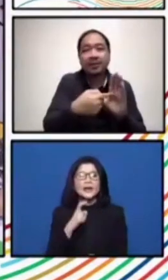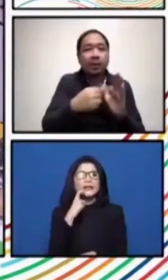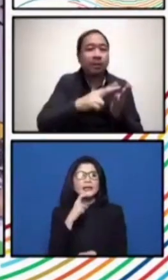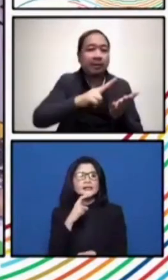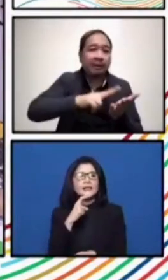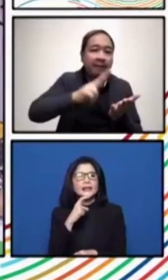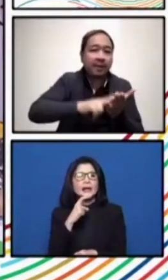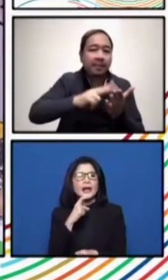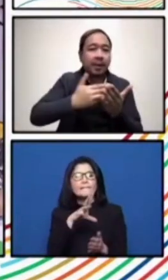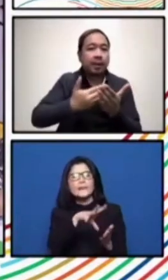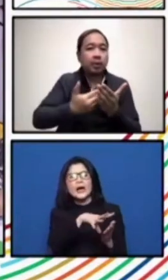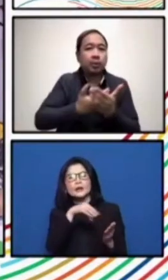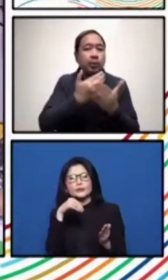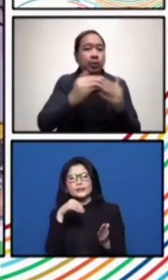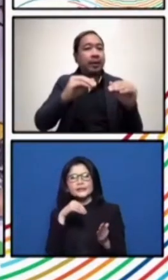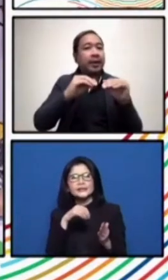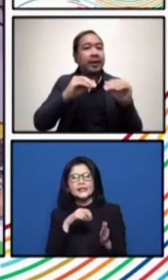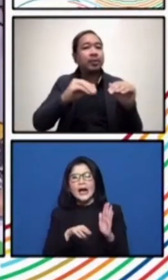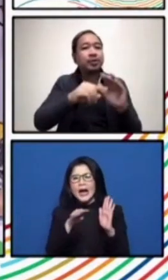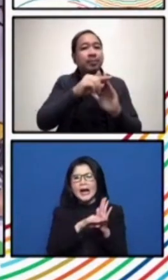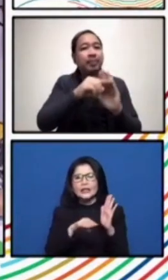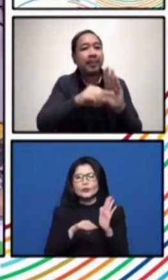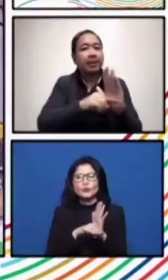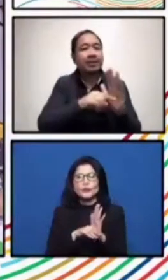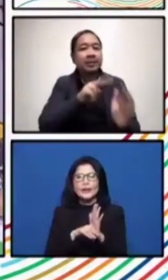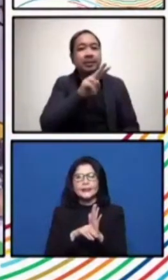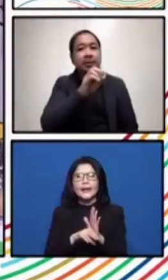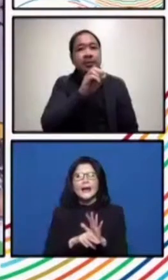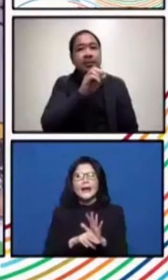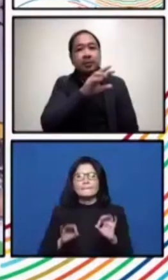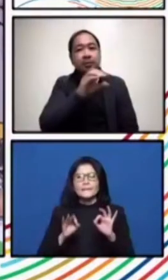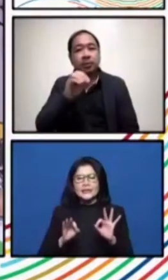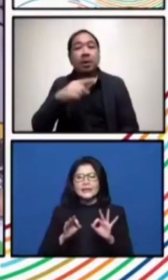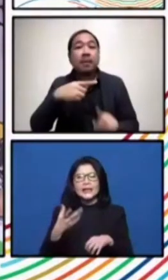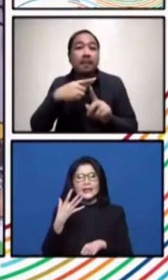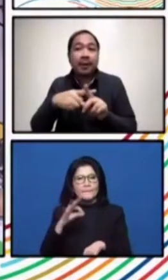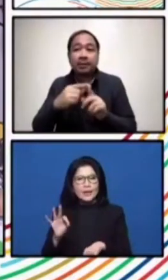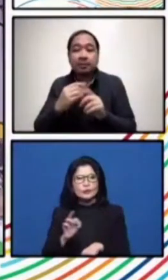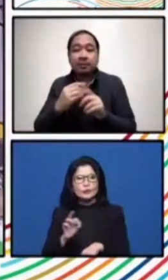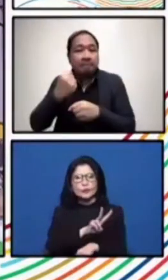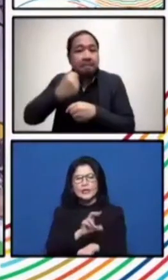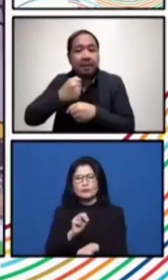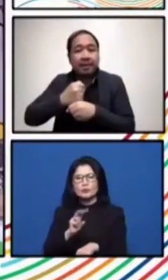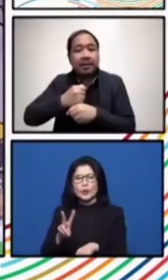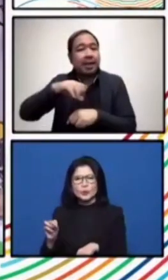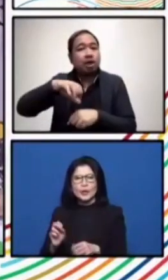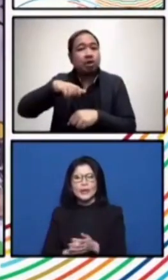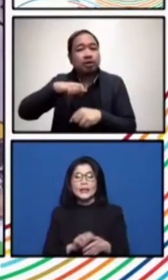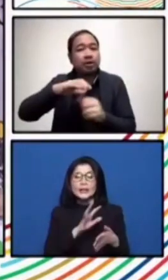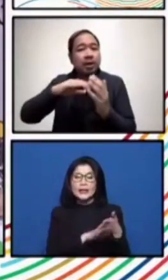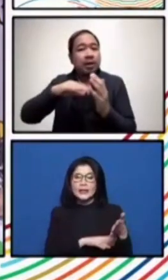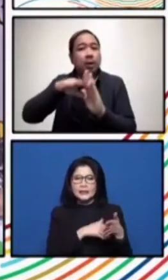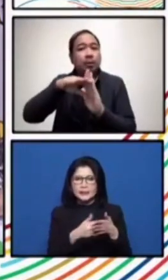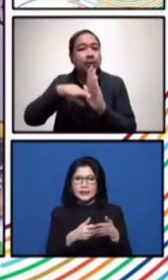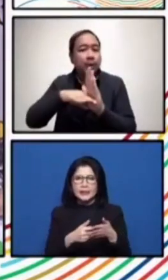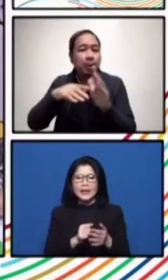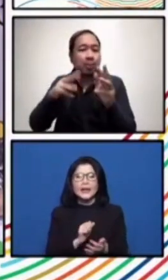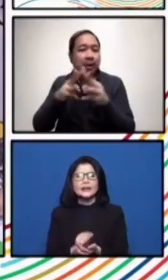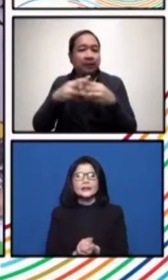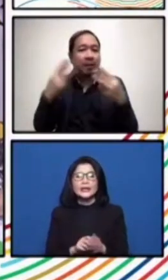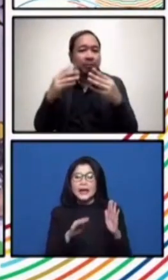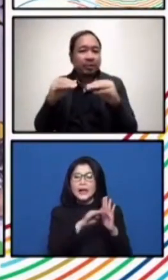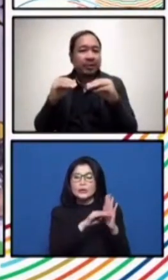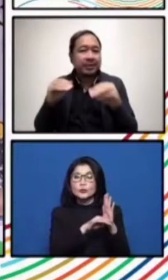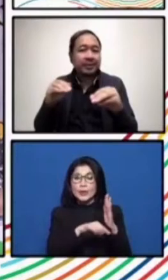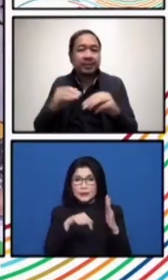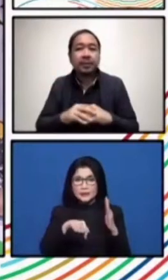education policy 2020 and development of national curriculum framework the policy recognizes free